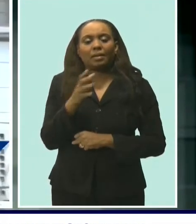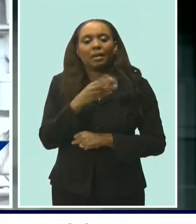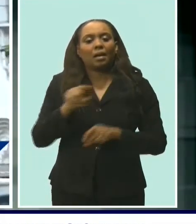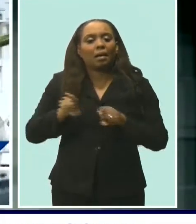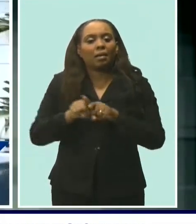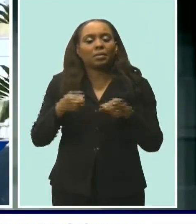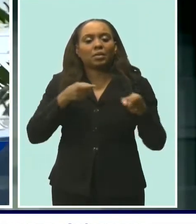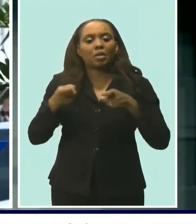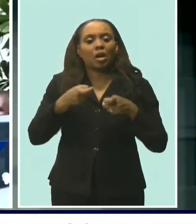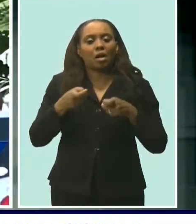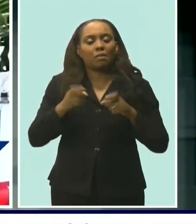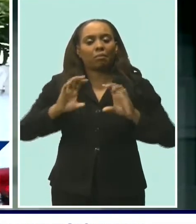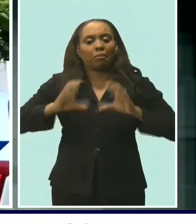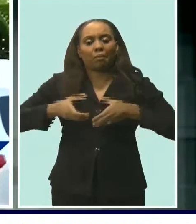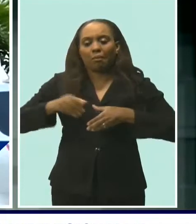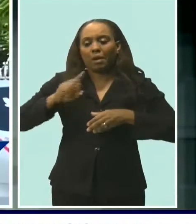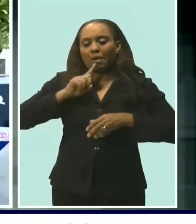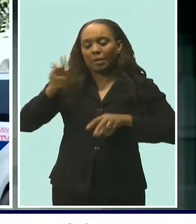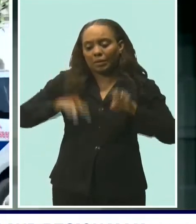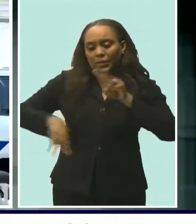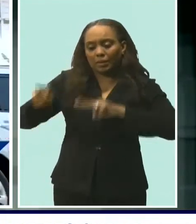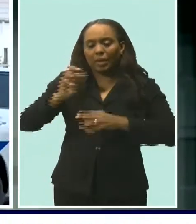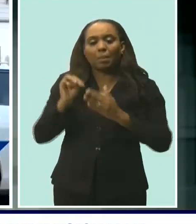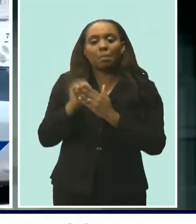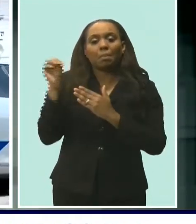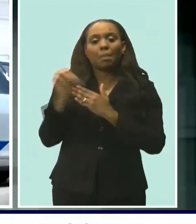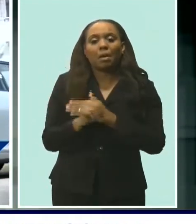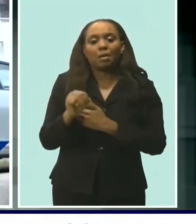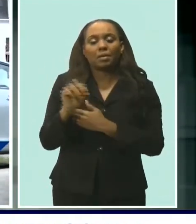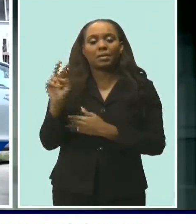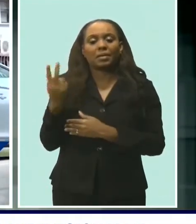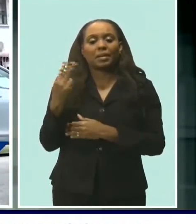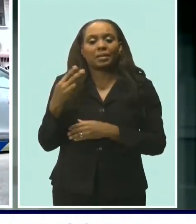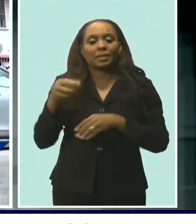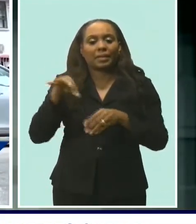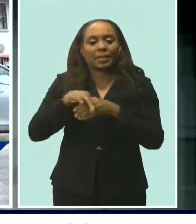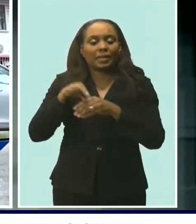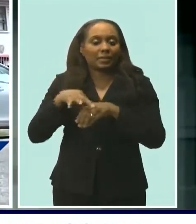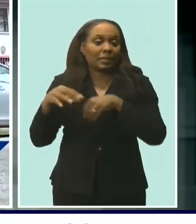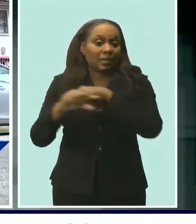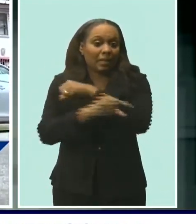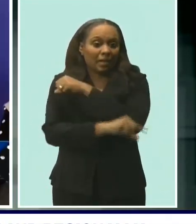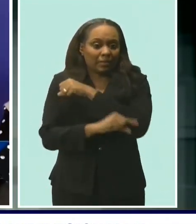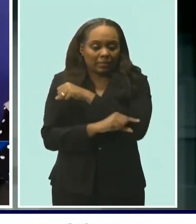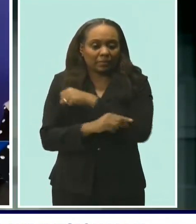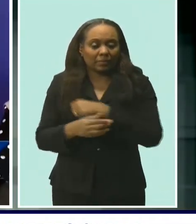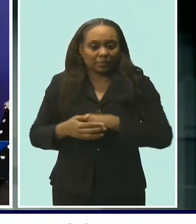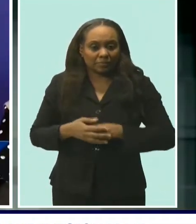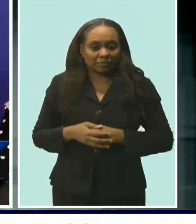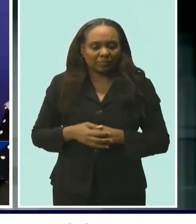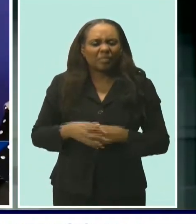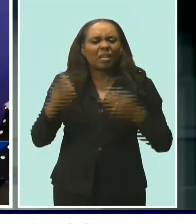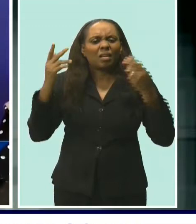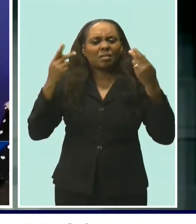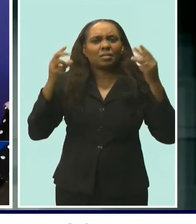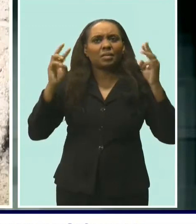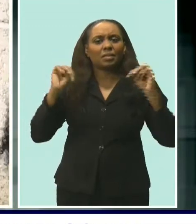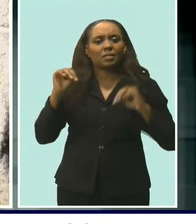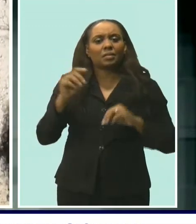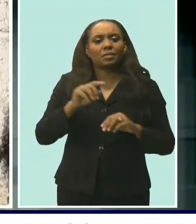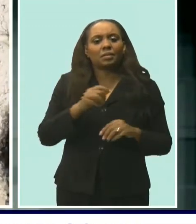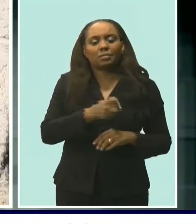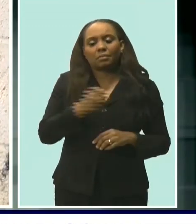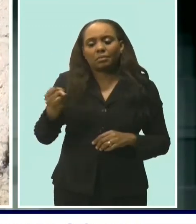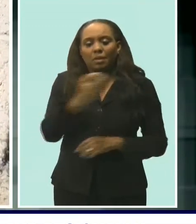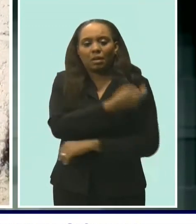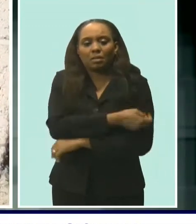Observer Group that monitored the March 2nd regional and general elections in Guyana. Prime Minister Arthur was hospitalized